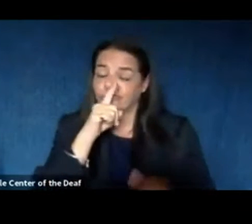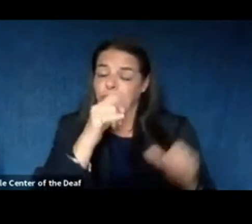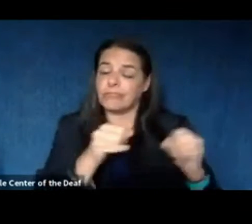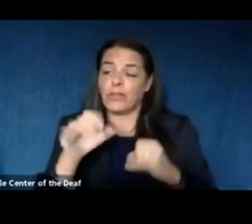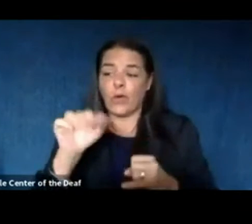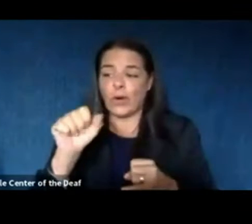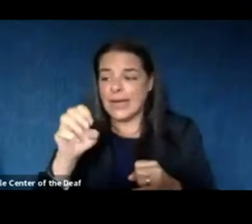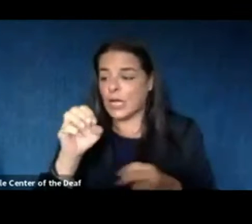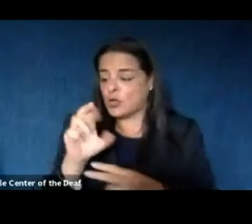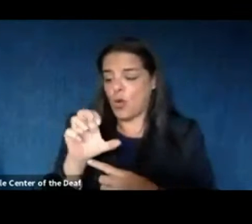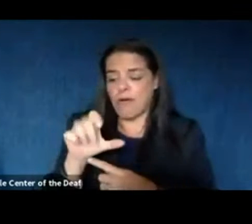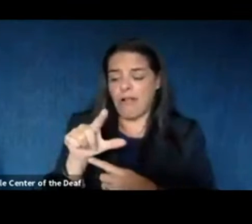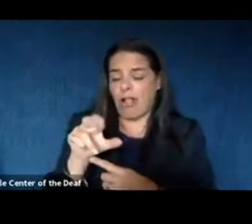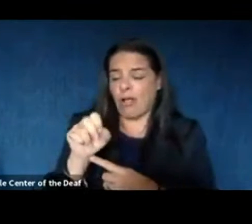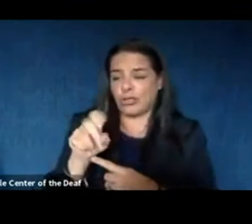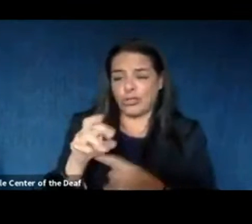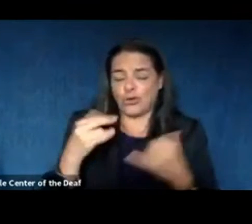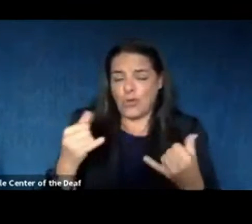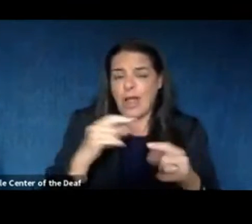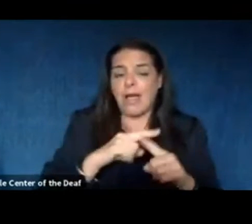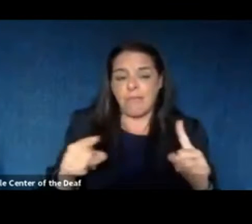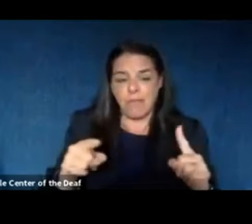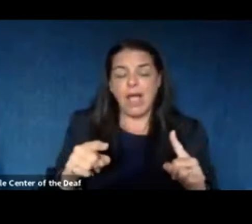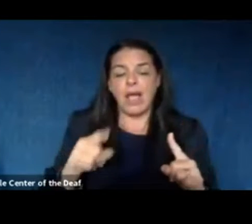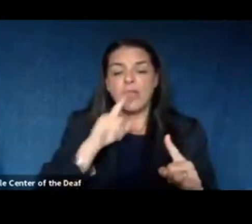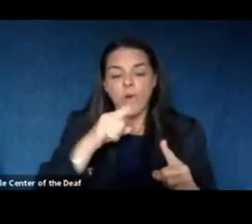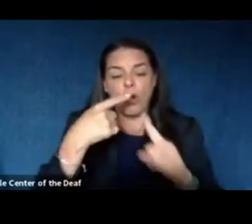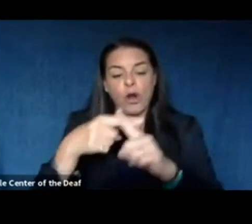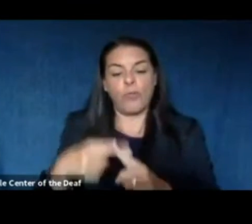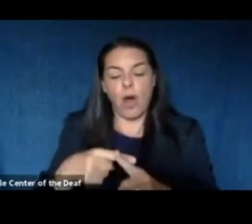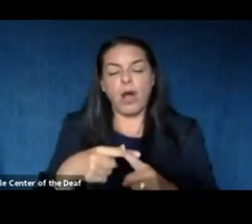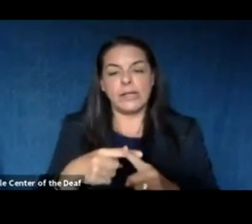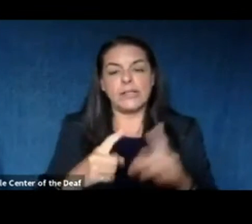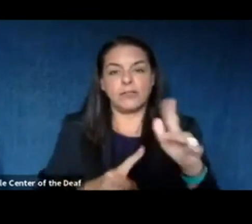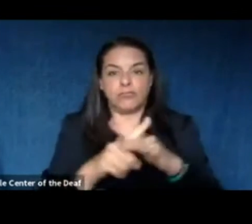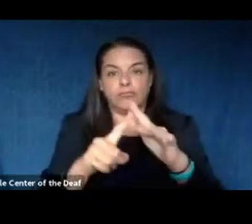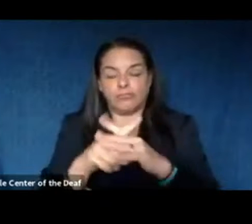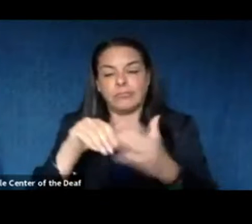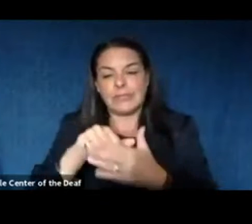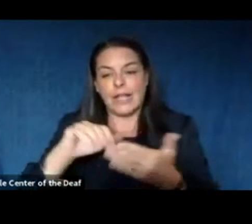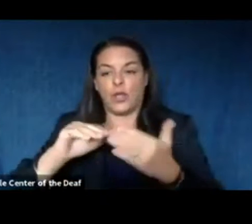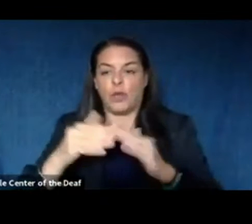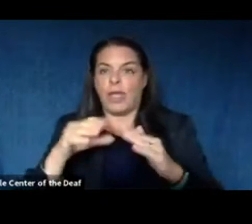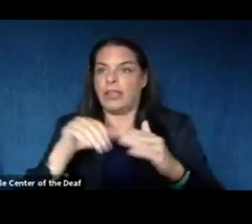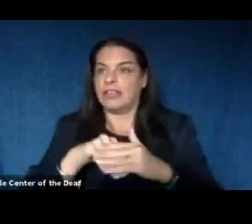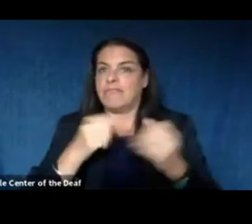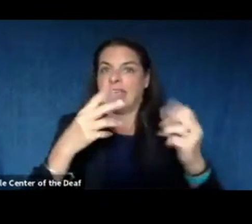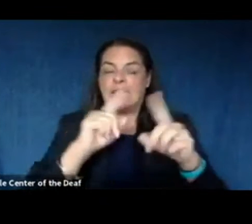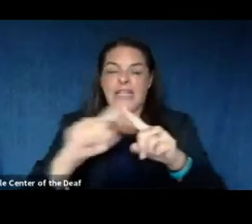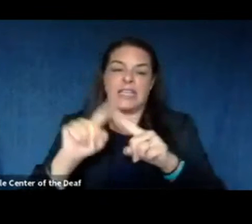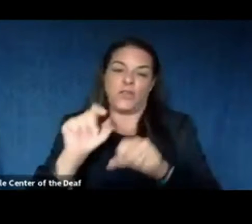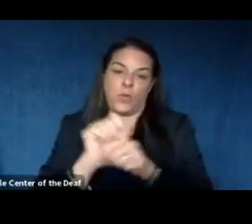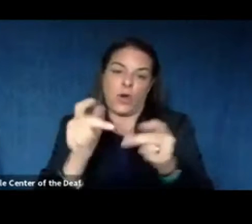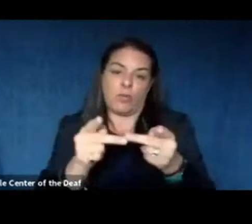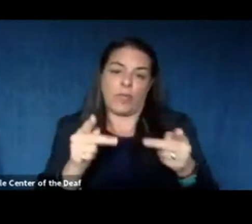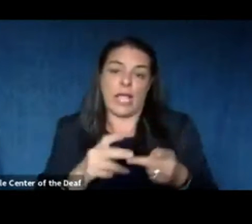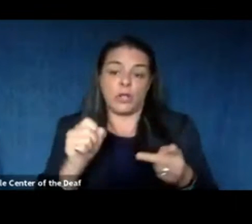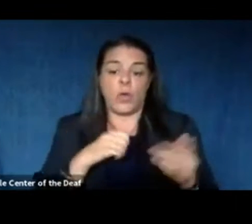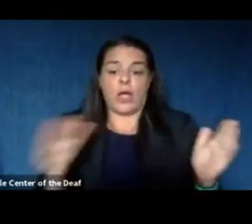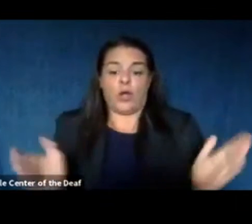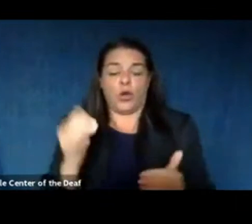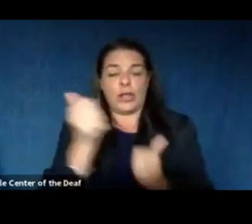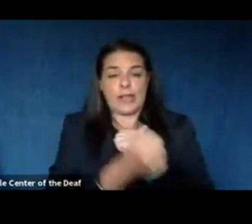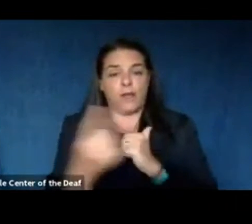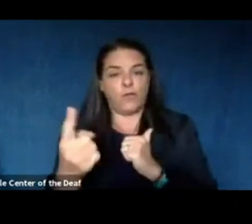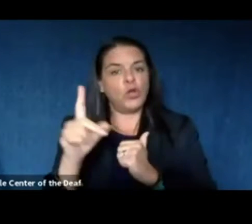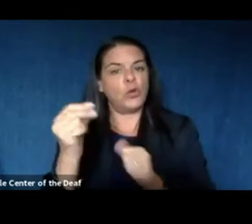time. But again, there's positive cases happening throughout this community in all kinds of workplaces. So again, encouraging everybody to